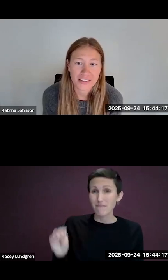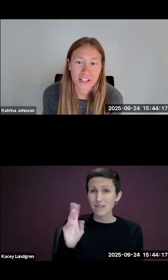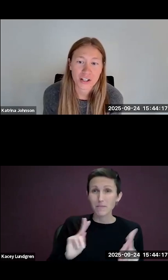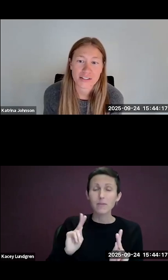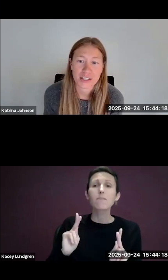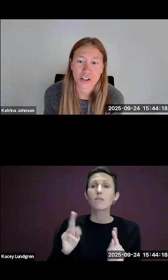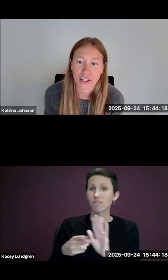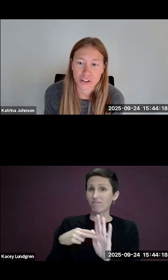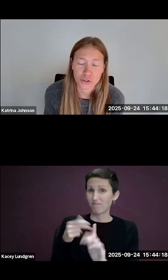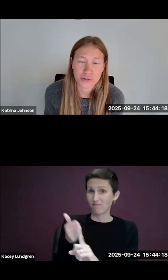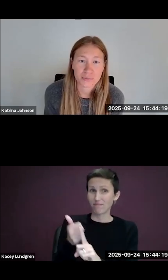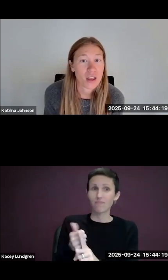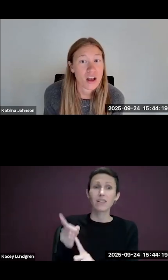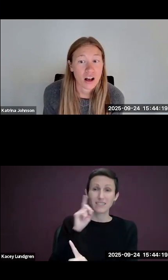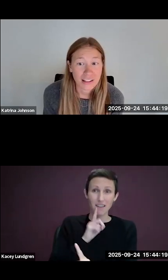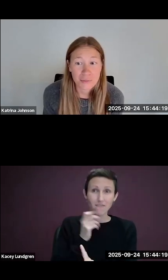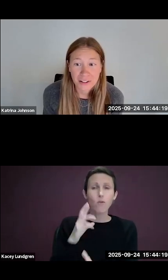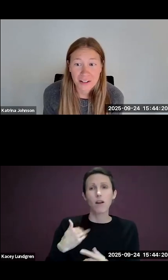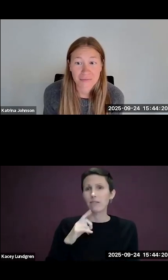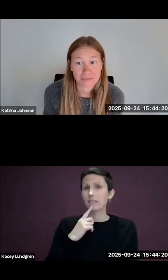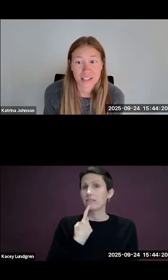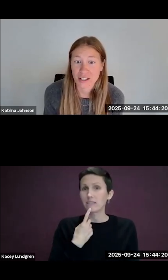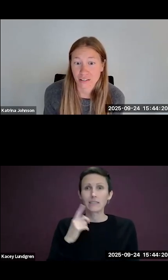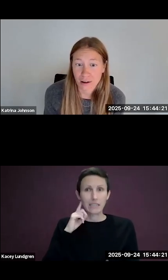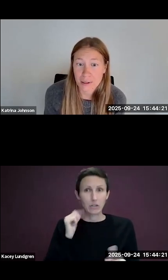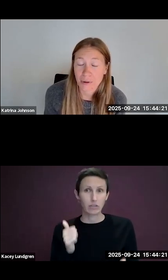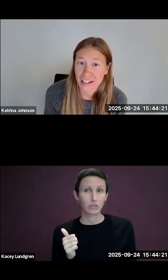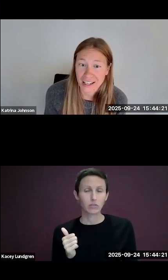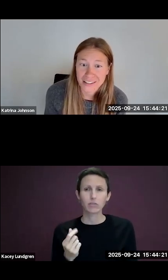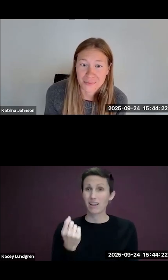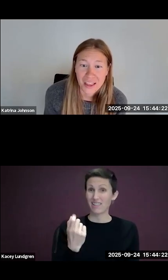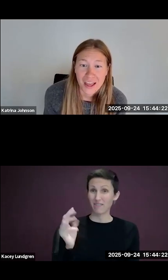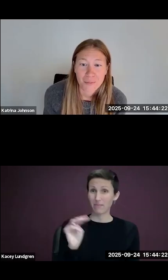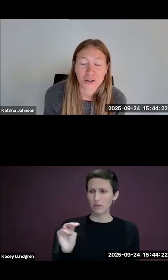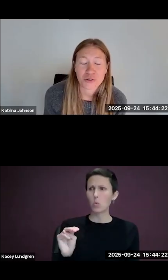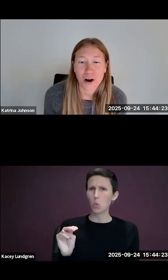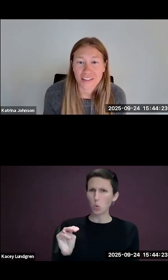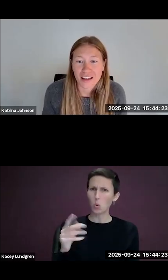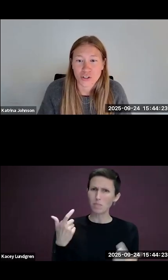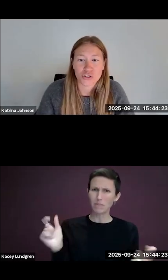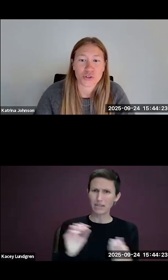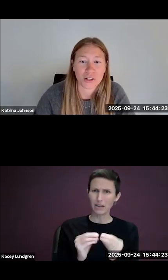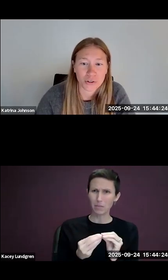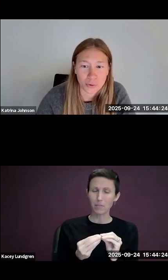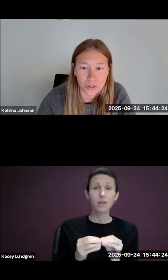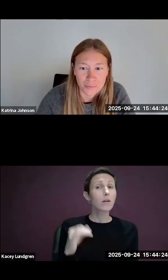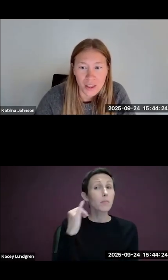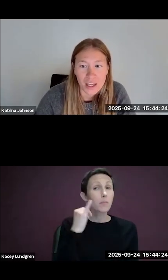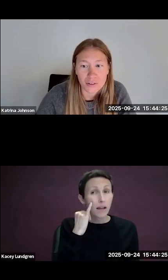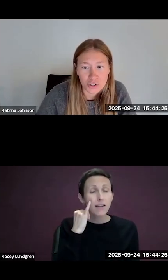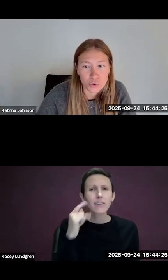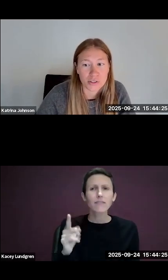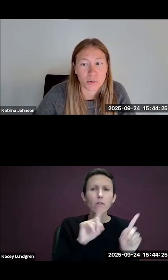deaf or had serious hearing issues. 11 million sounds like a lot of people, and it is. But when you broaden that search to